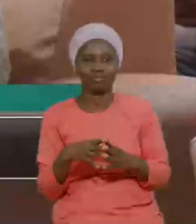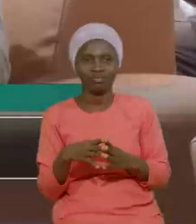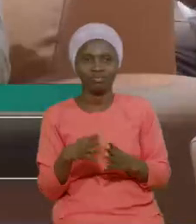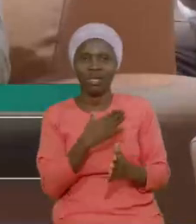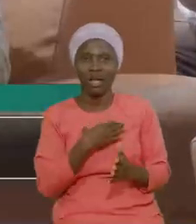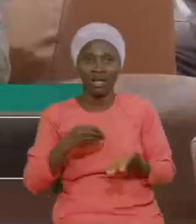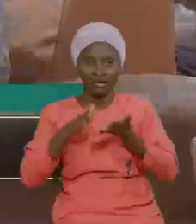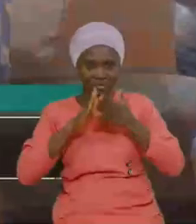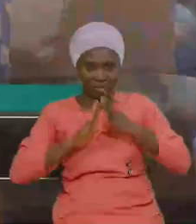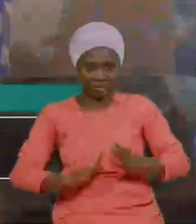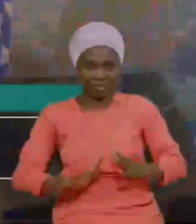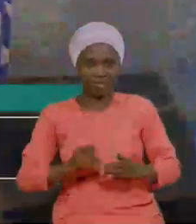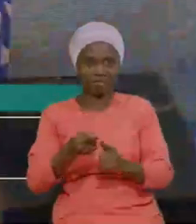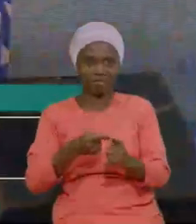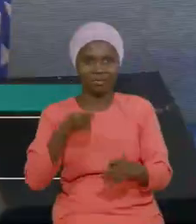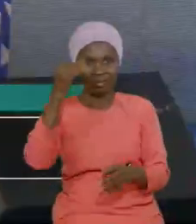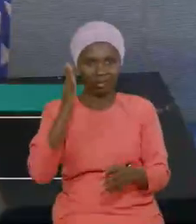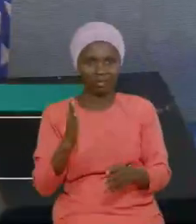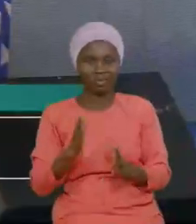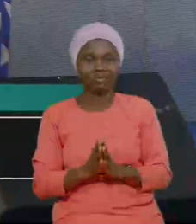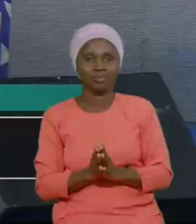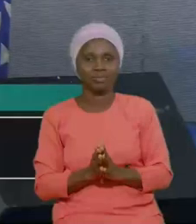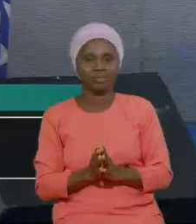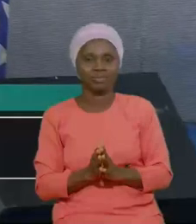and peace from God.